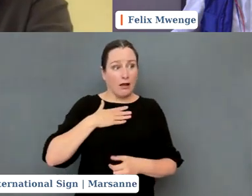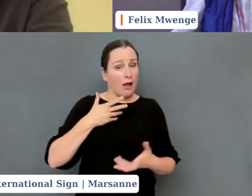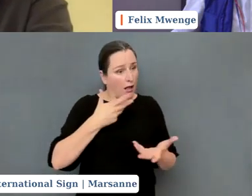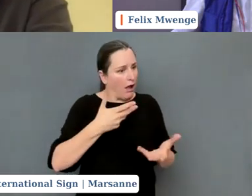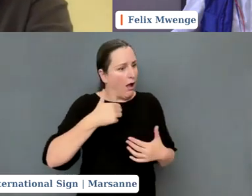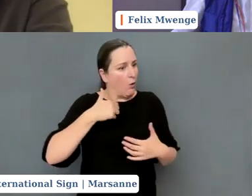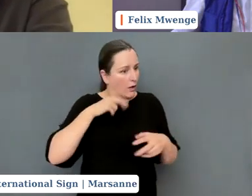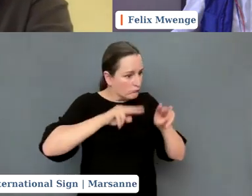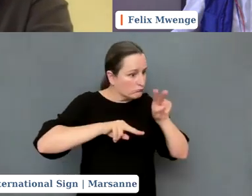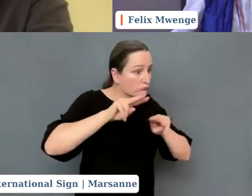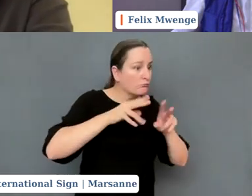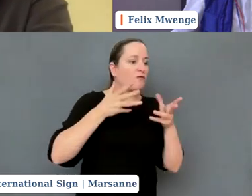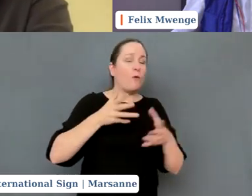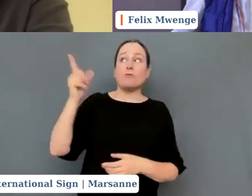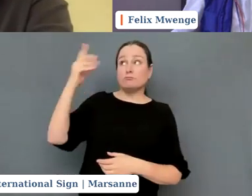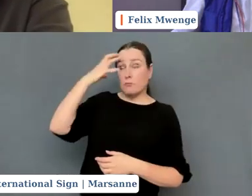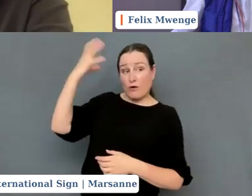in Mozambique.